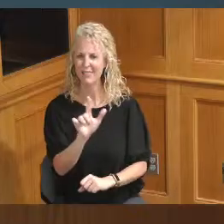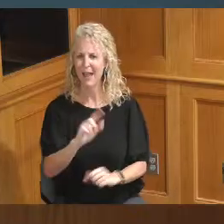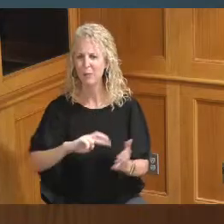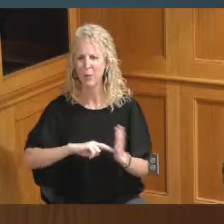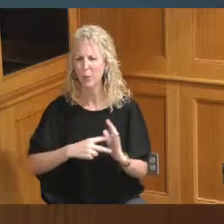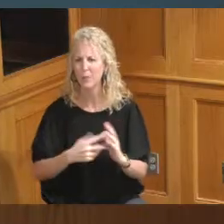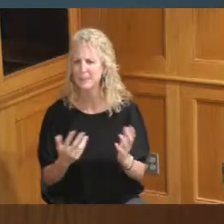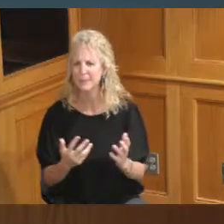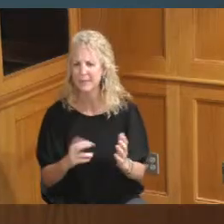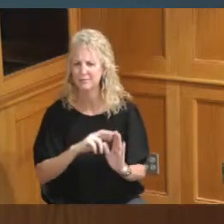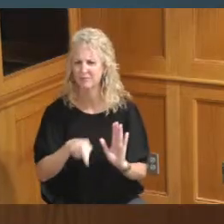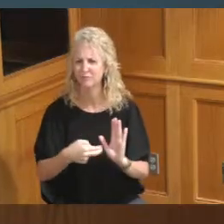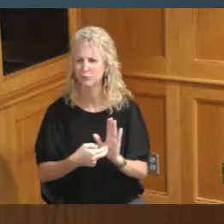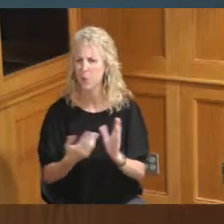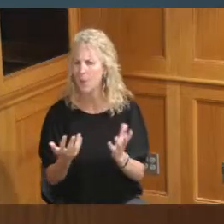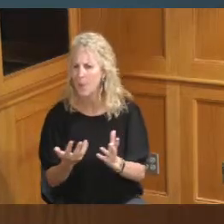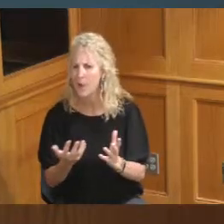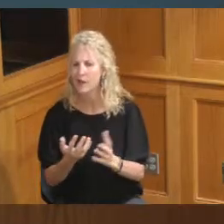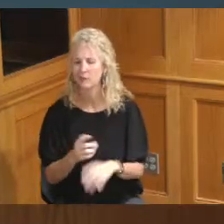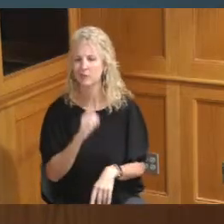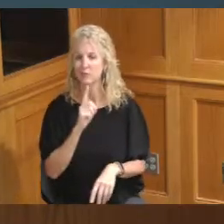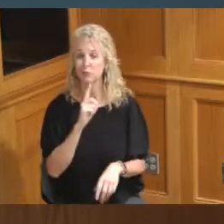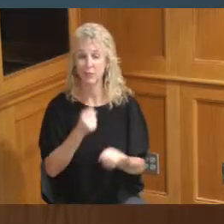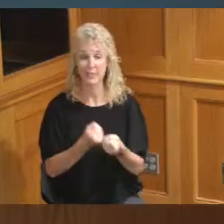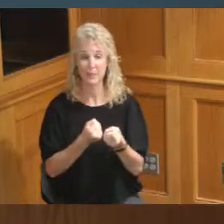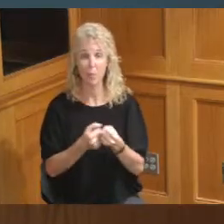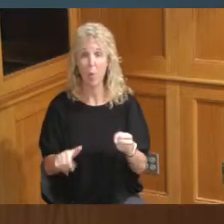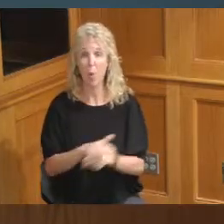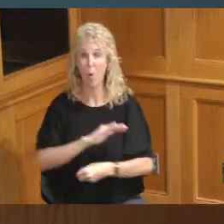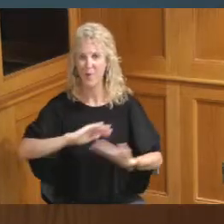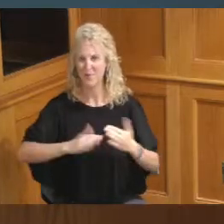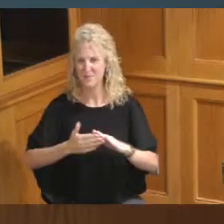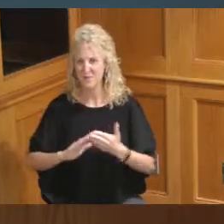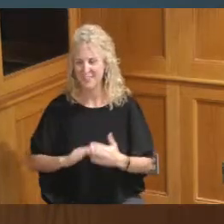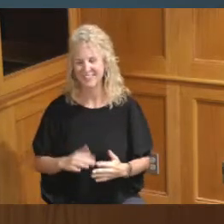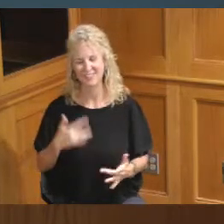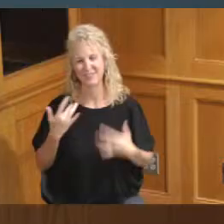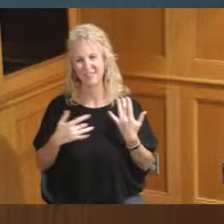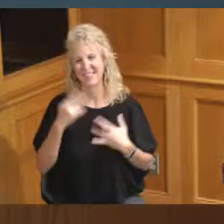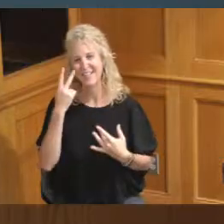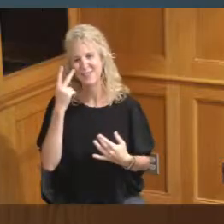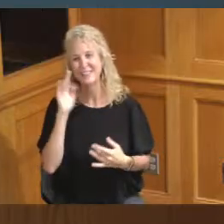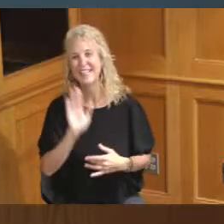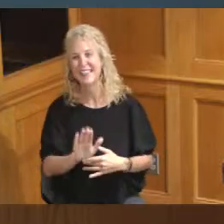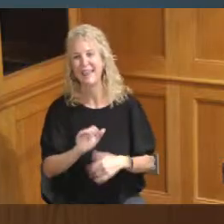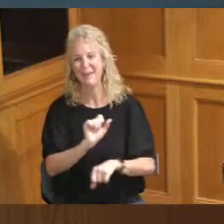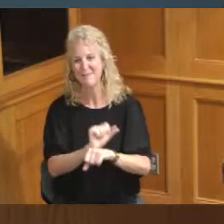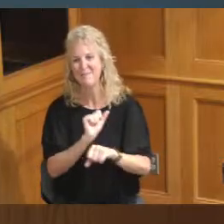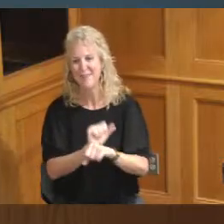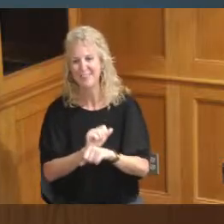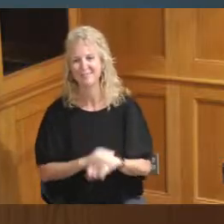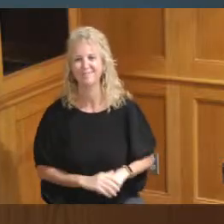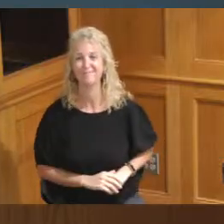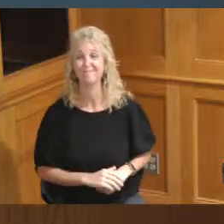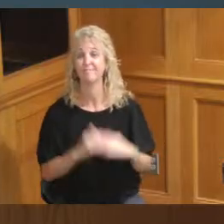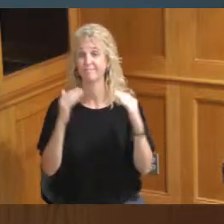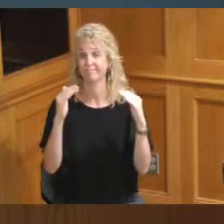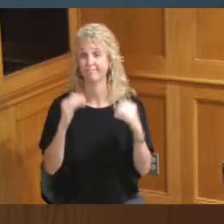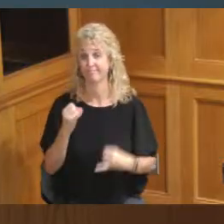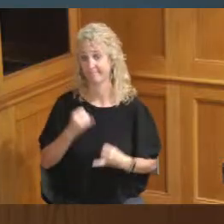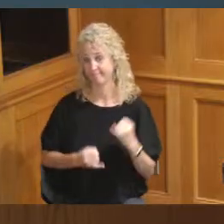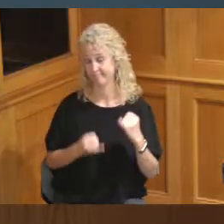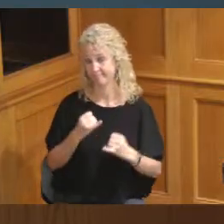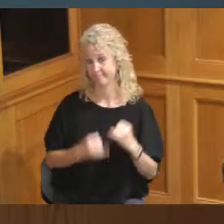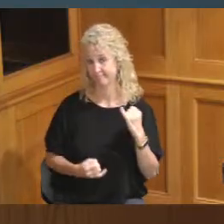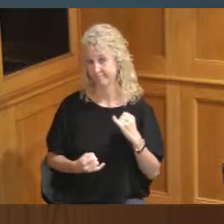should be as a community asset and making good on that promise. So I was really, really thrilled to see it. And then lastly, we just